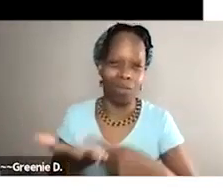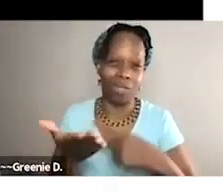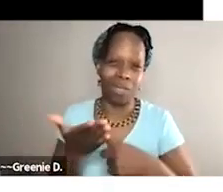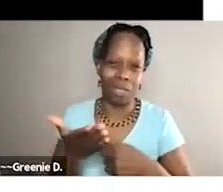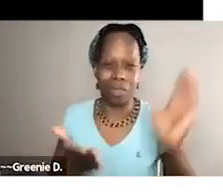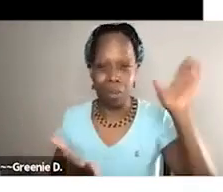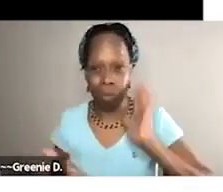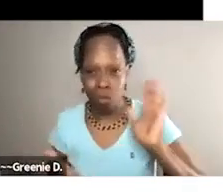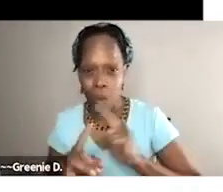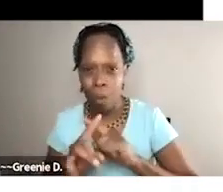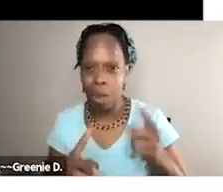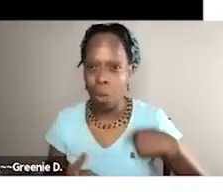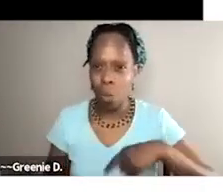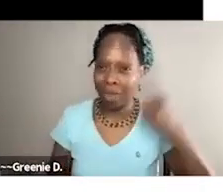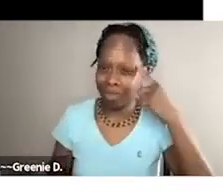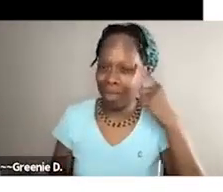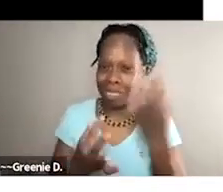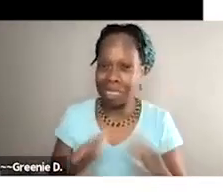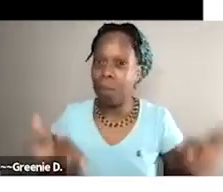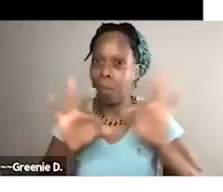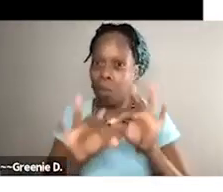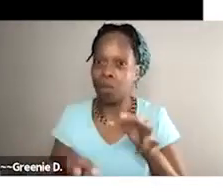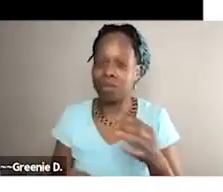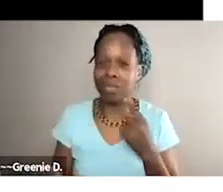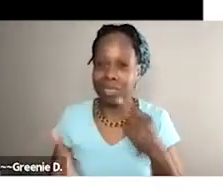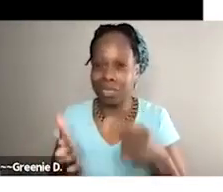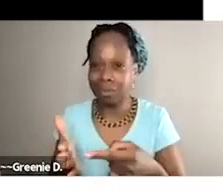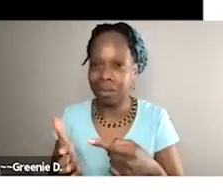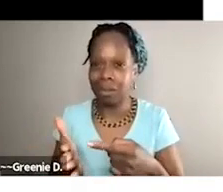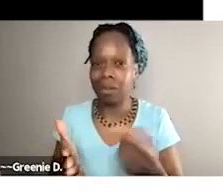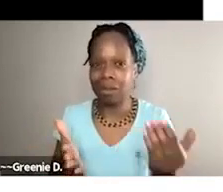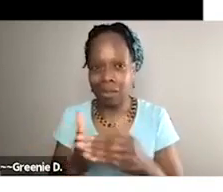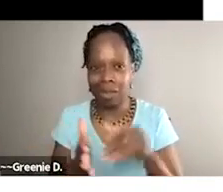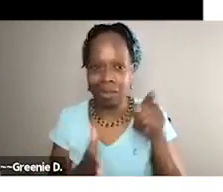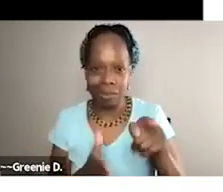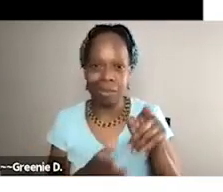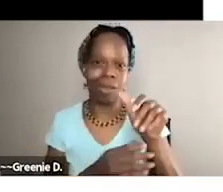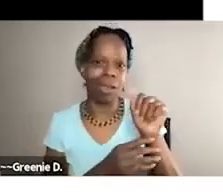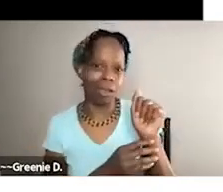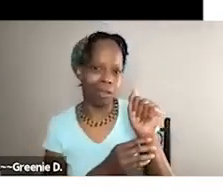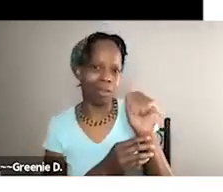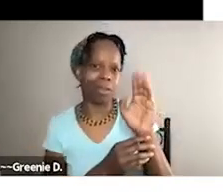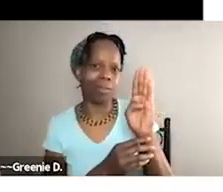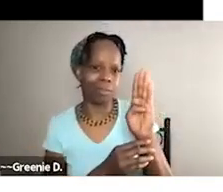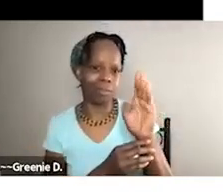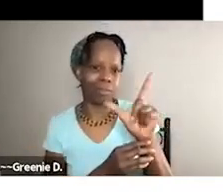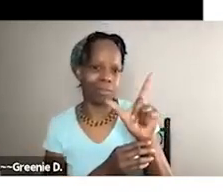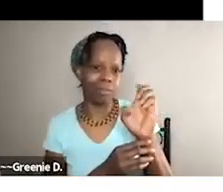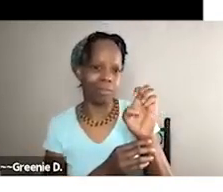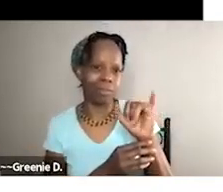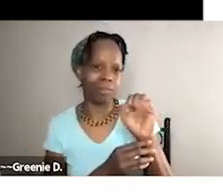it worthy of bringing back around, is ableism. So ableism is probably the